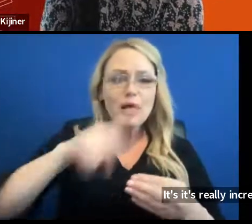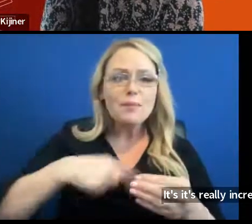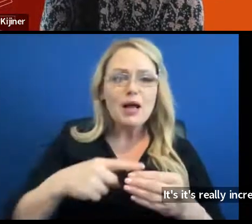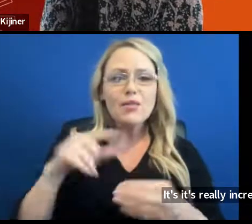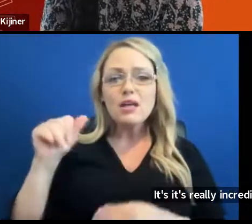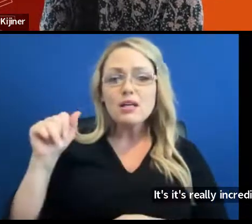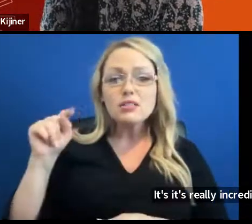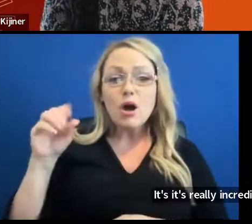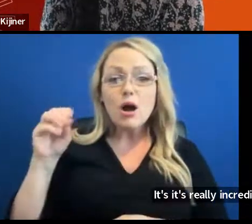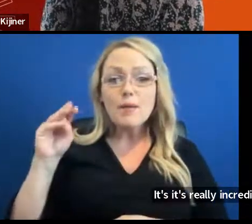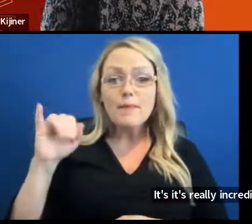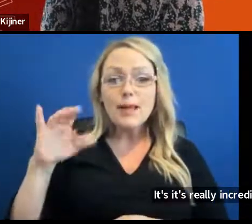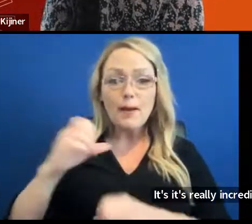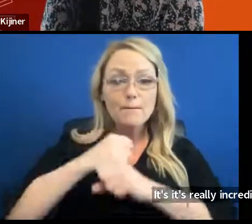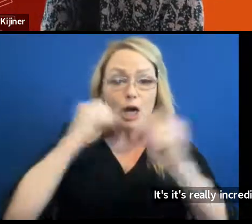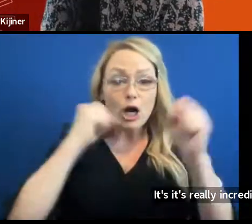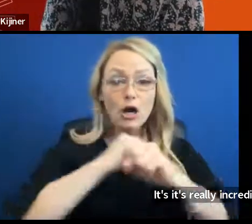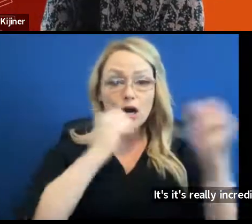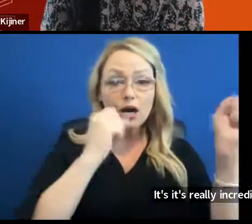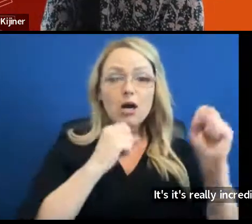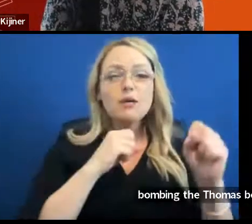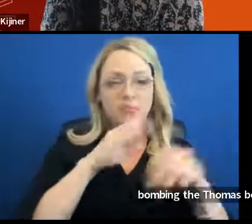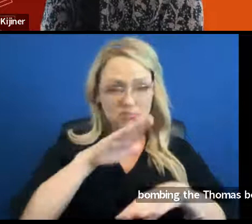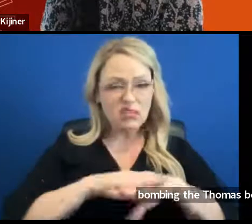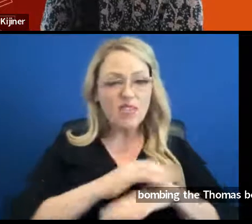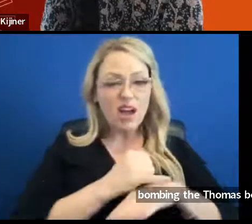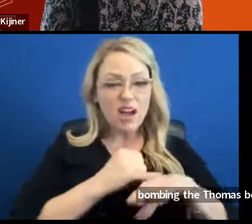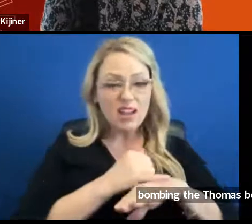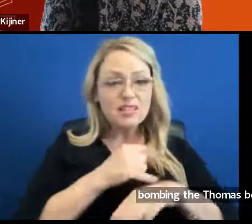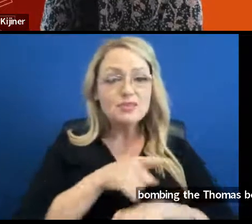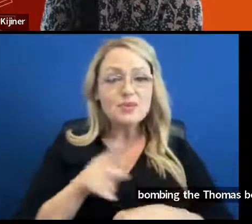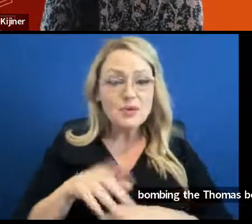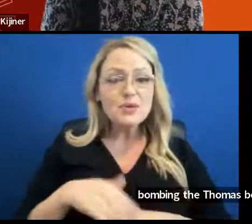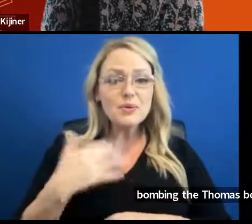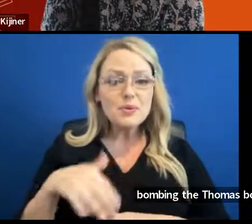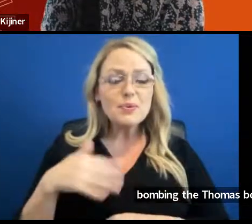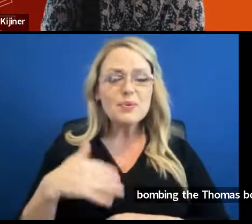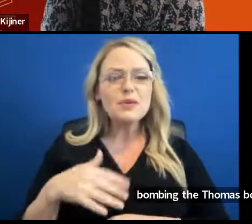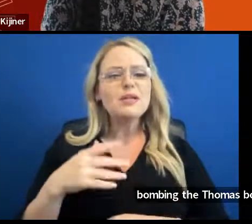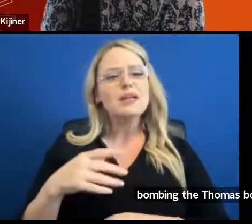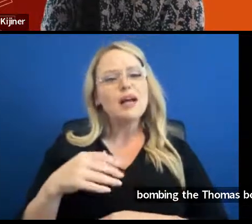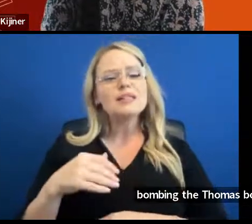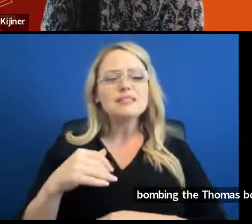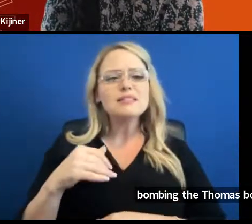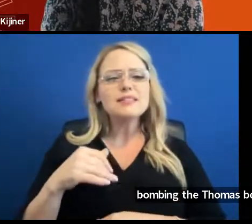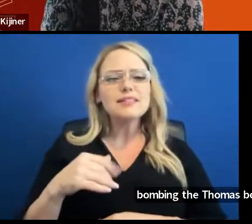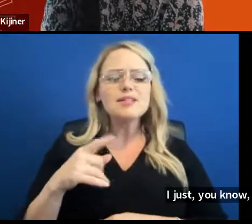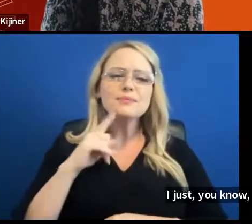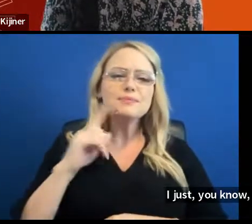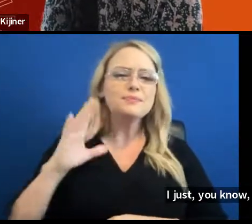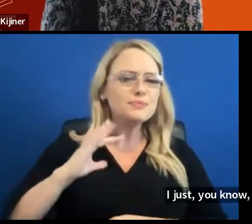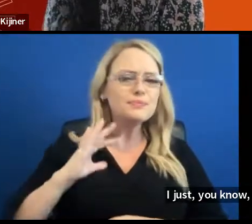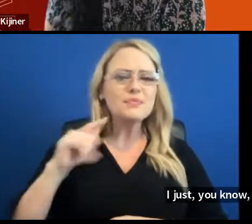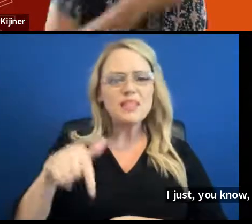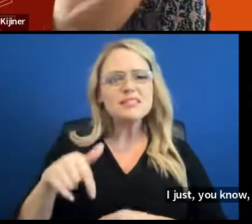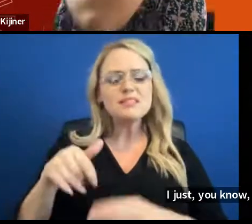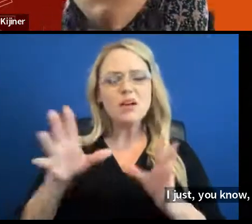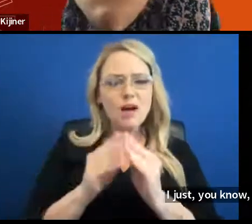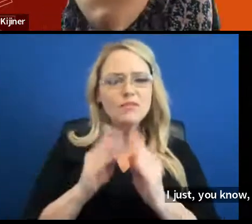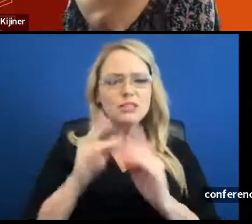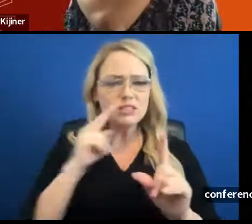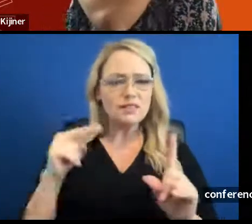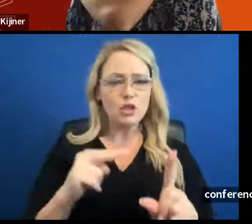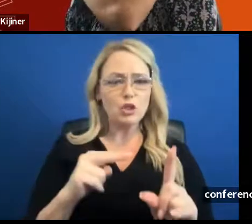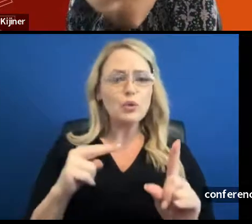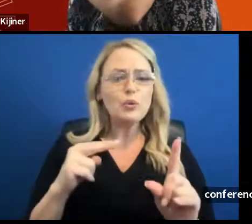mentioned already. I just, you know, given the positionality of this conference as being, you know, towards